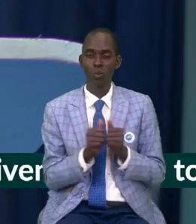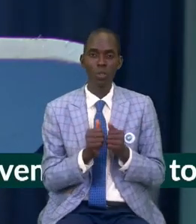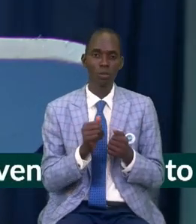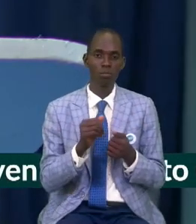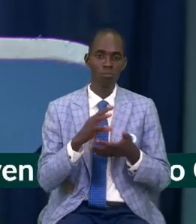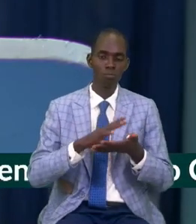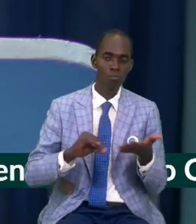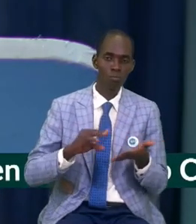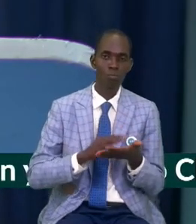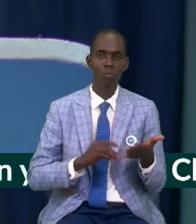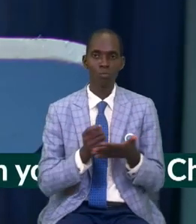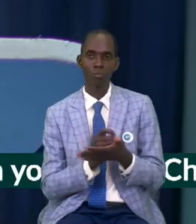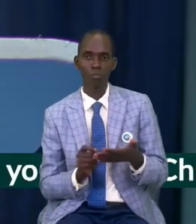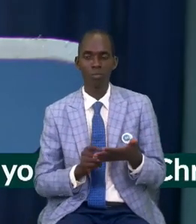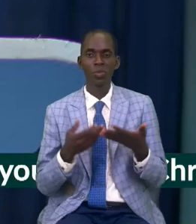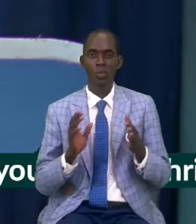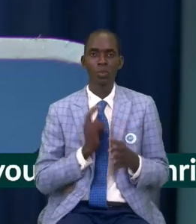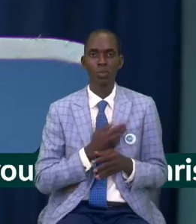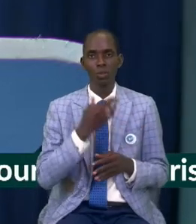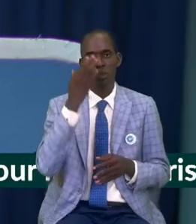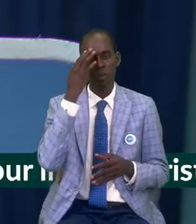Counselors, God bless you. You are doing a good job.